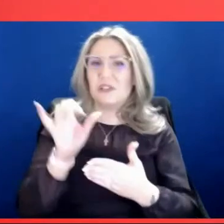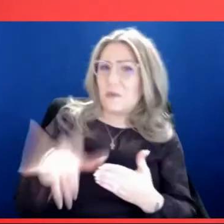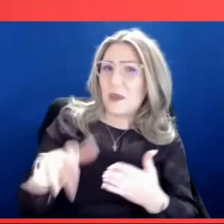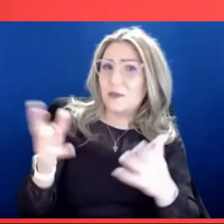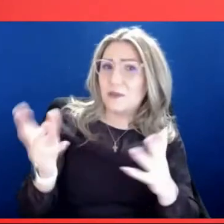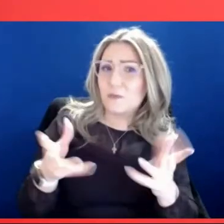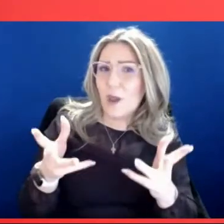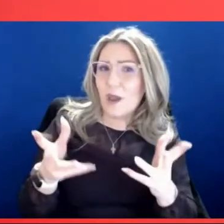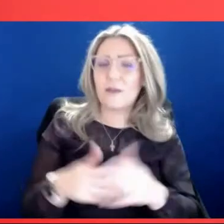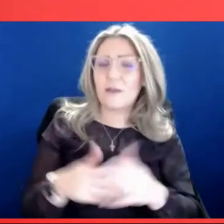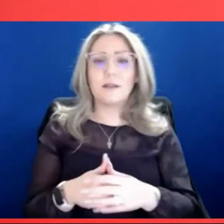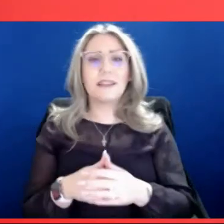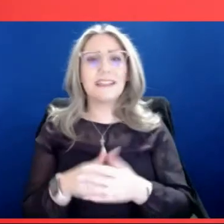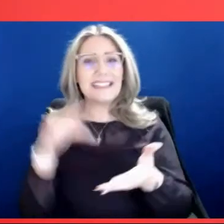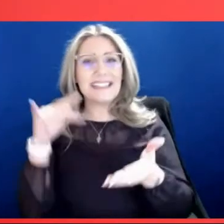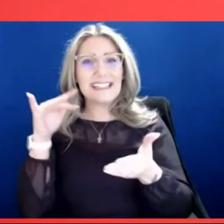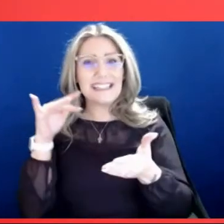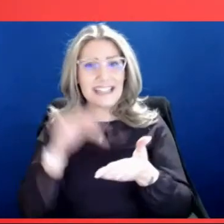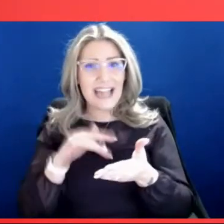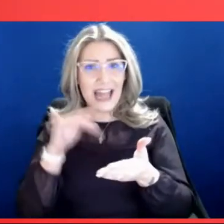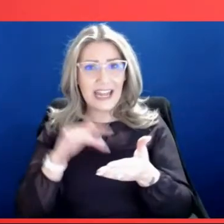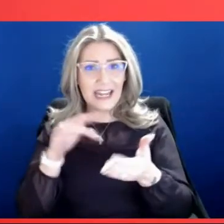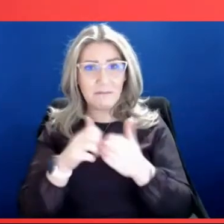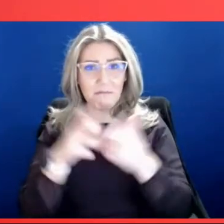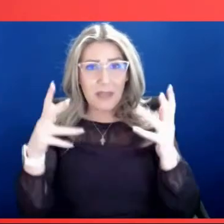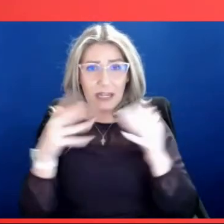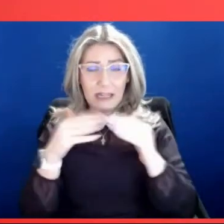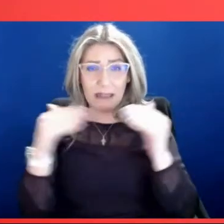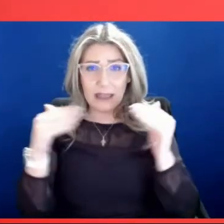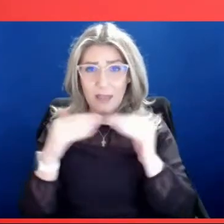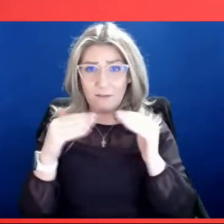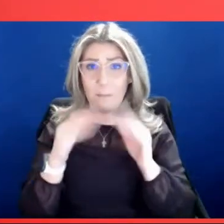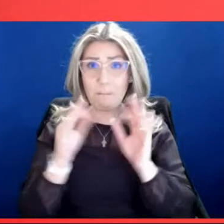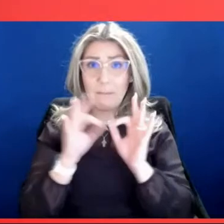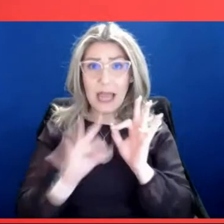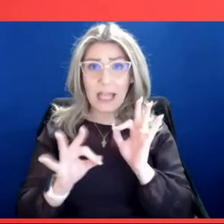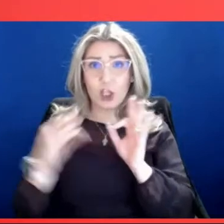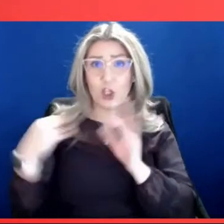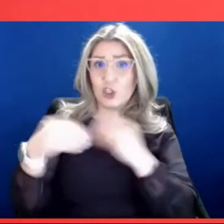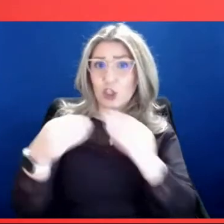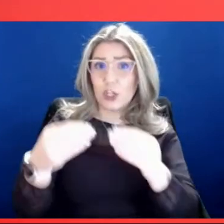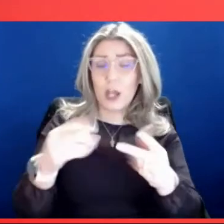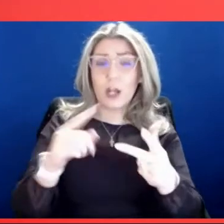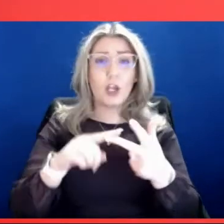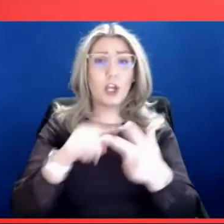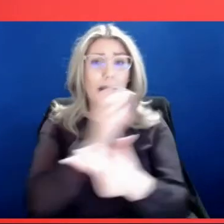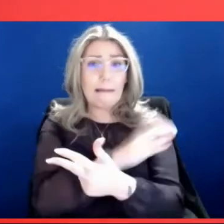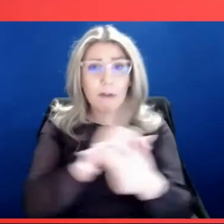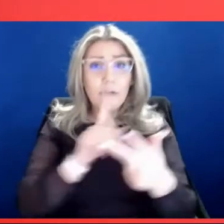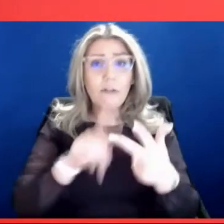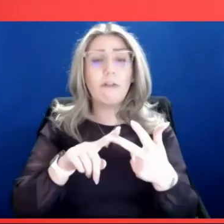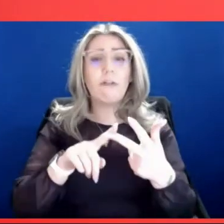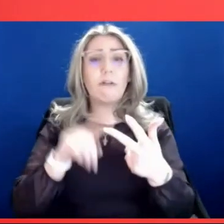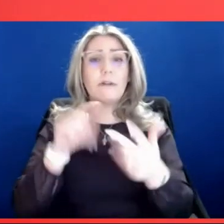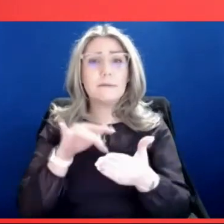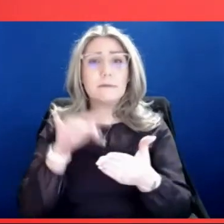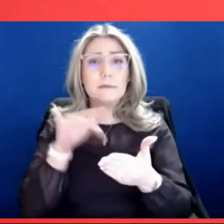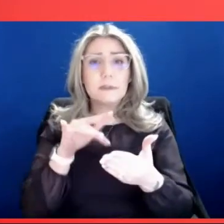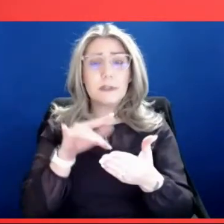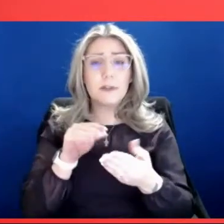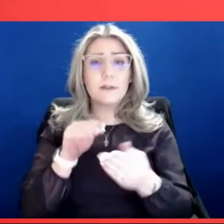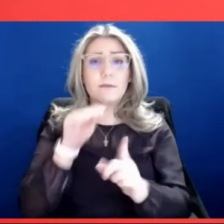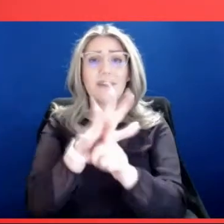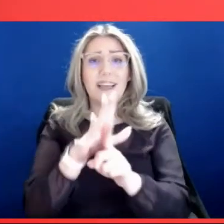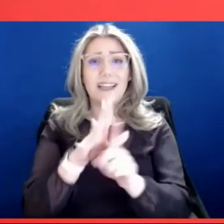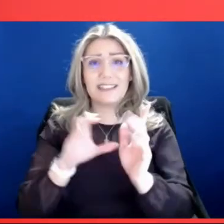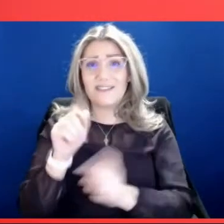the study at many levels, molecular, genetic, clinical, a study of the effects of cancer, and specifically